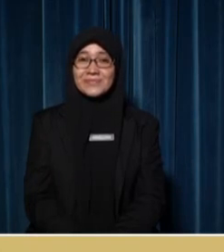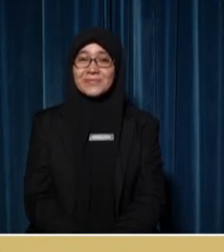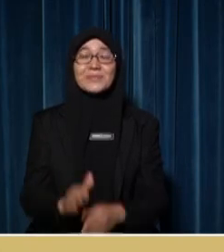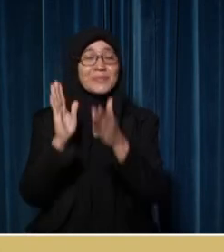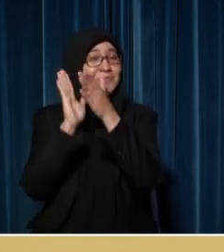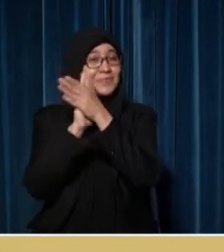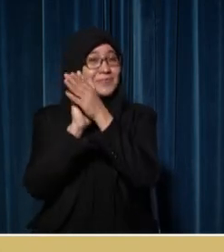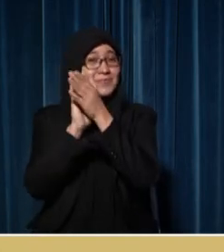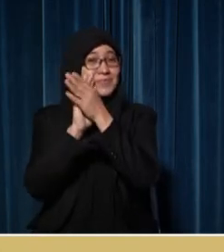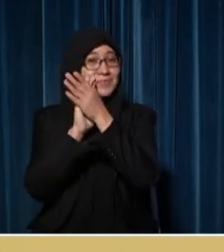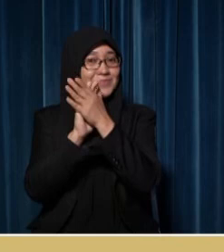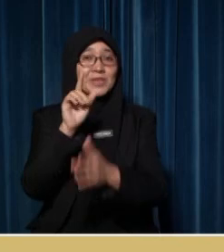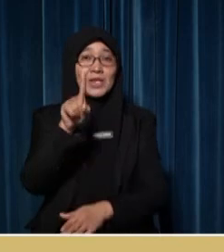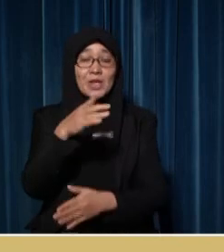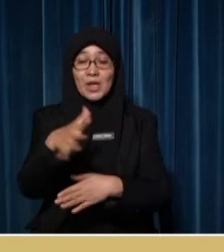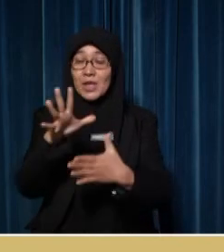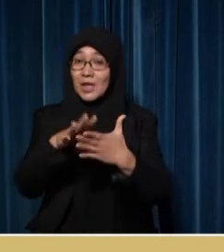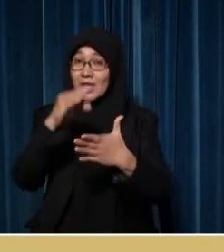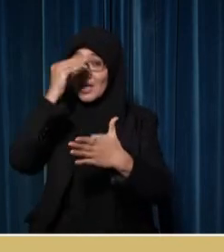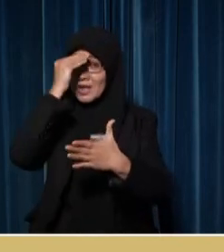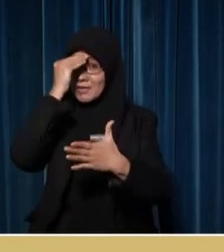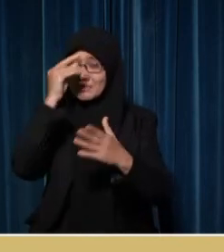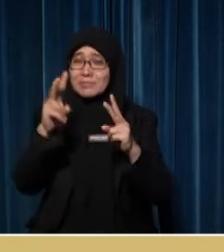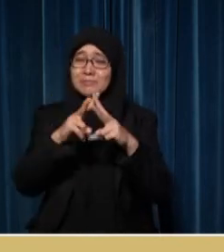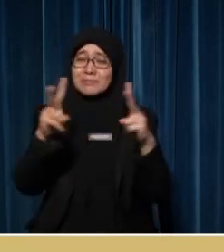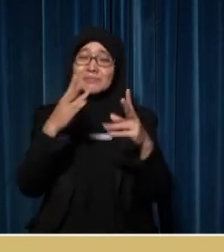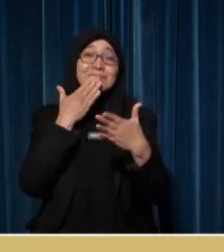Bravo! You have learned very well today.